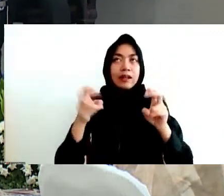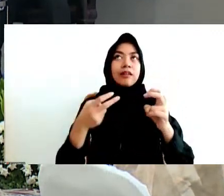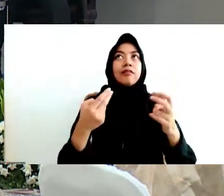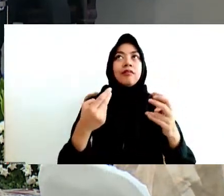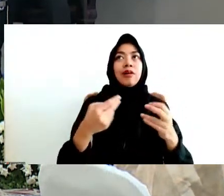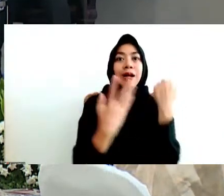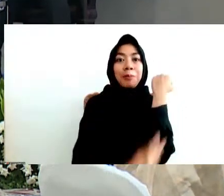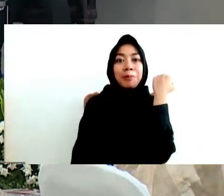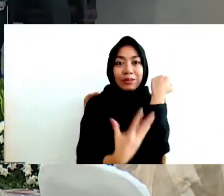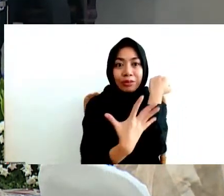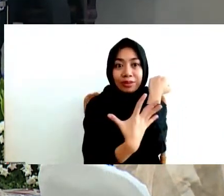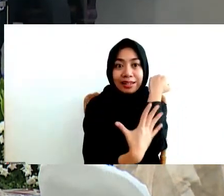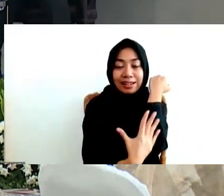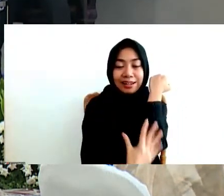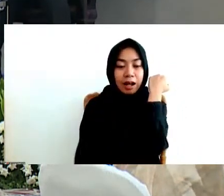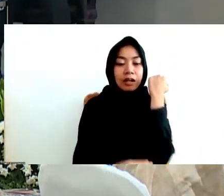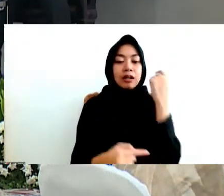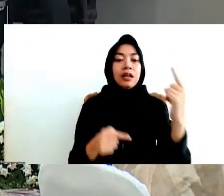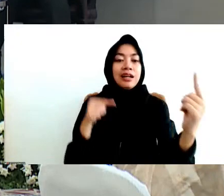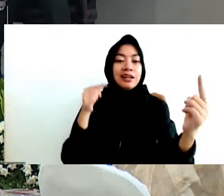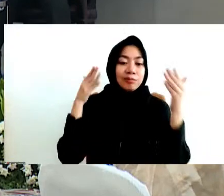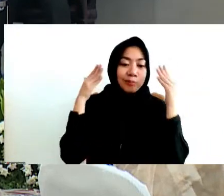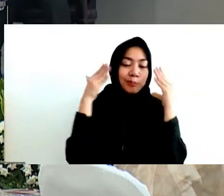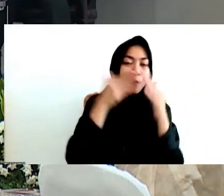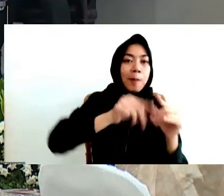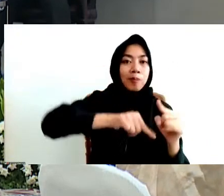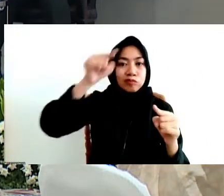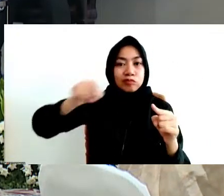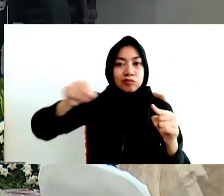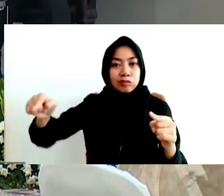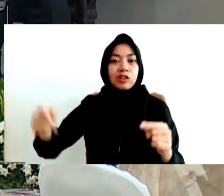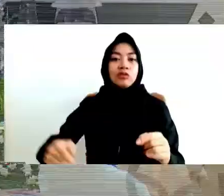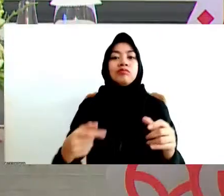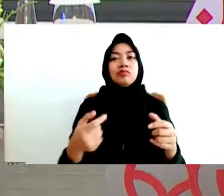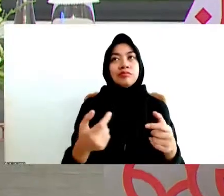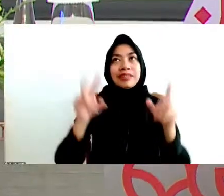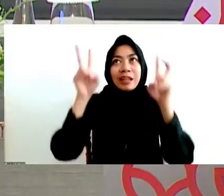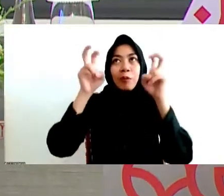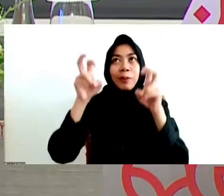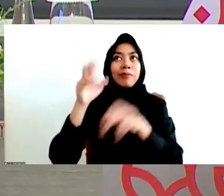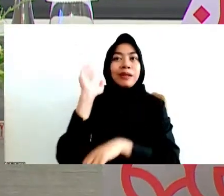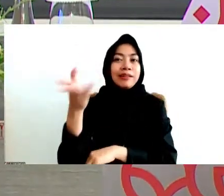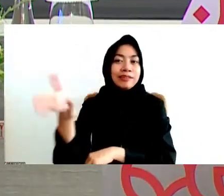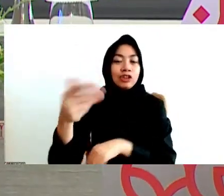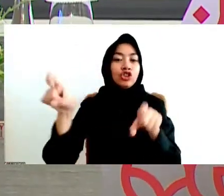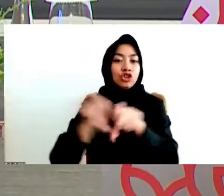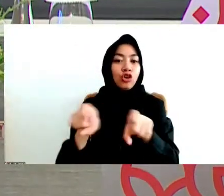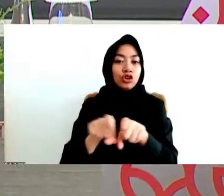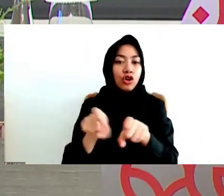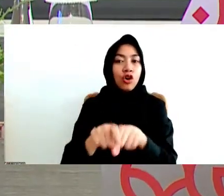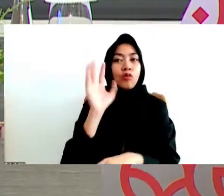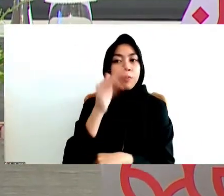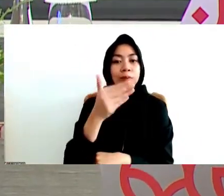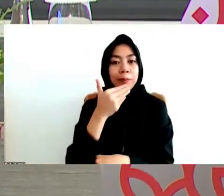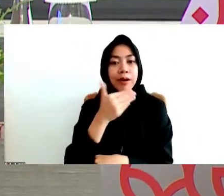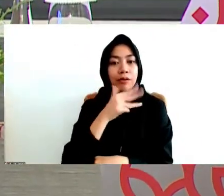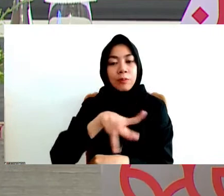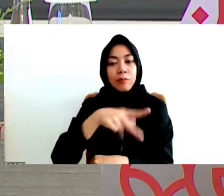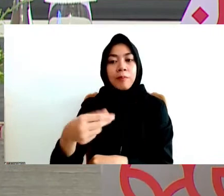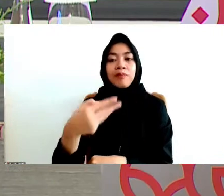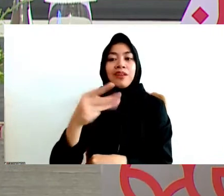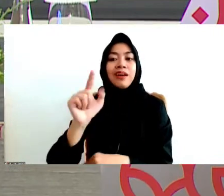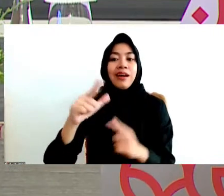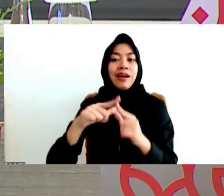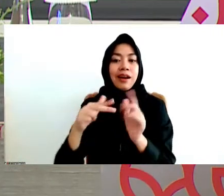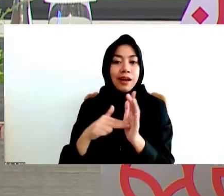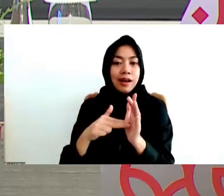the COVID-19 pandemic recovery. Thank you very much for your excellent talk, Mbak Kiki. So, Pak Elan, I would like to continue from Mbak